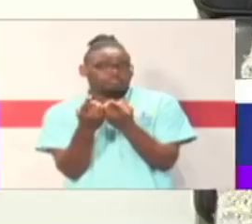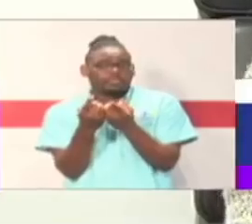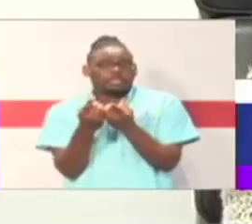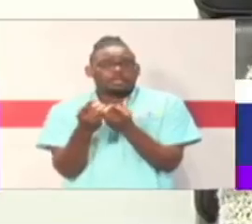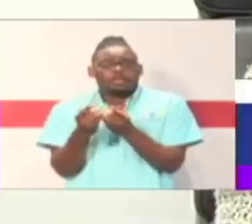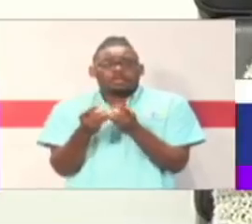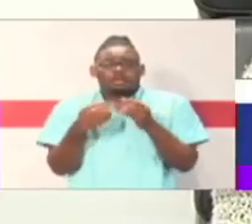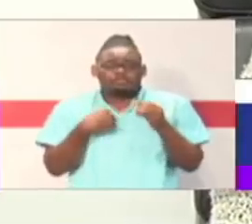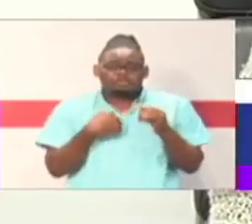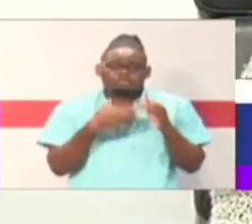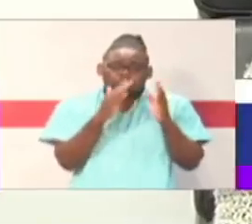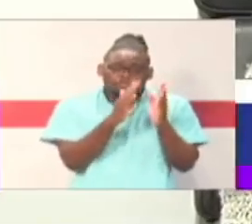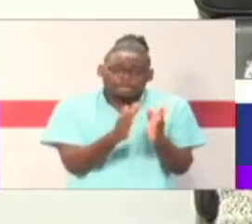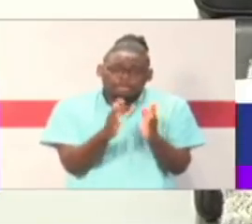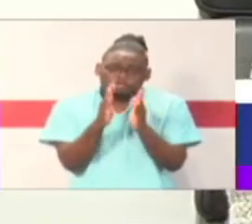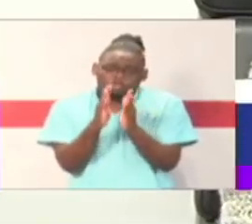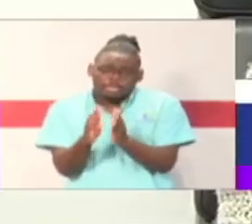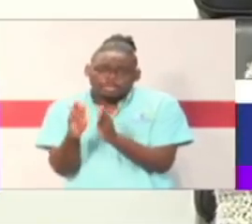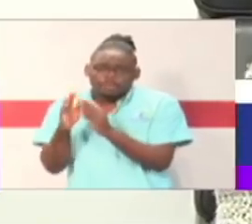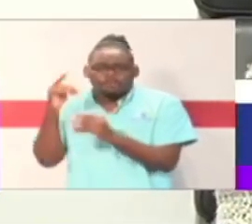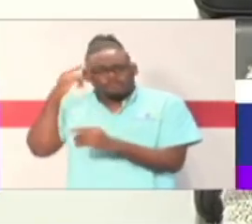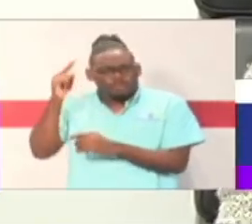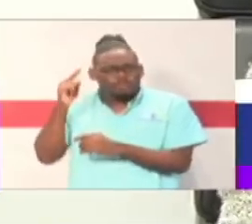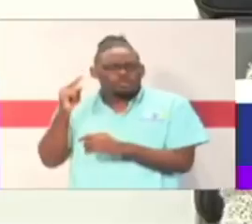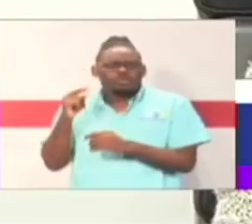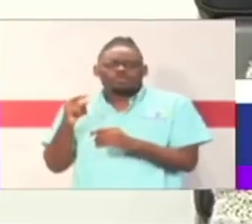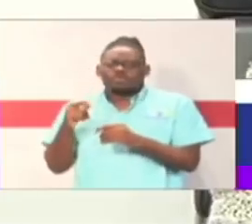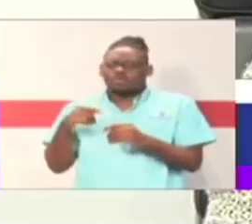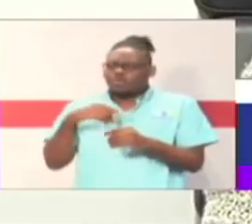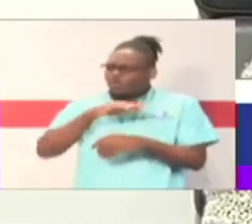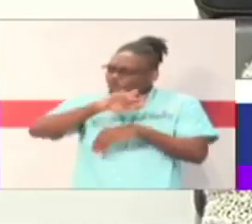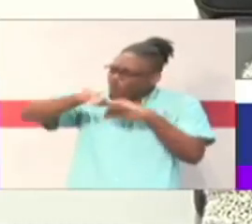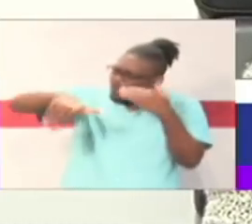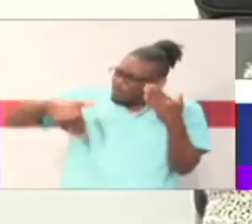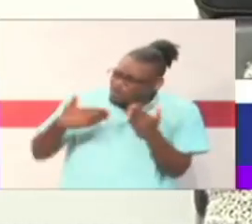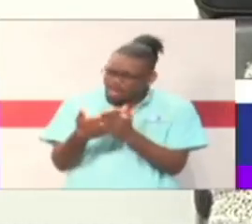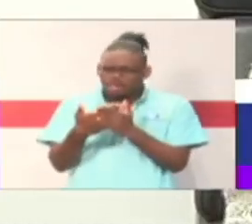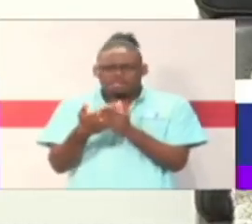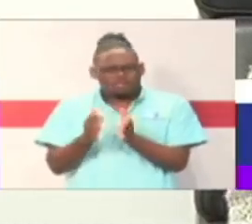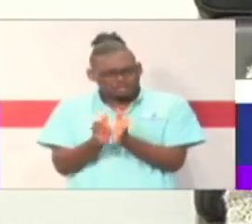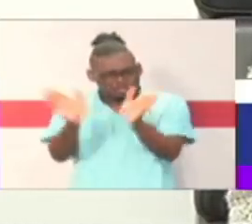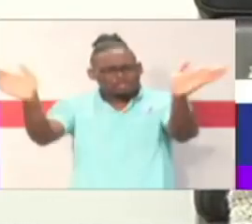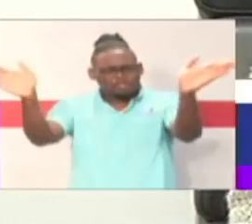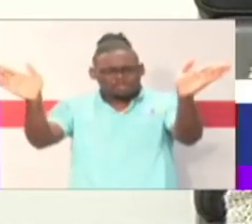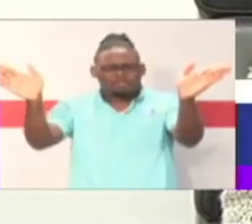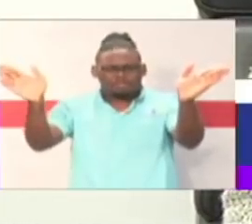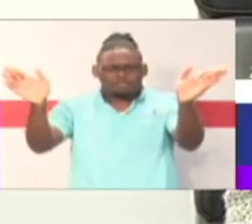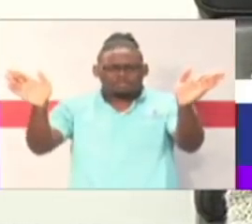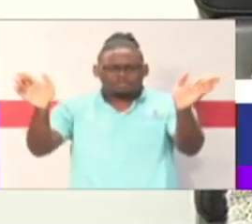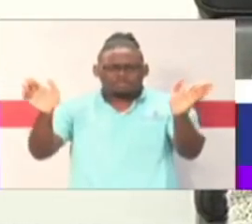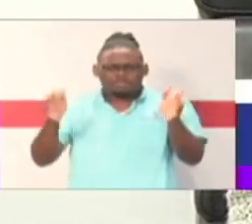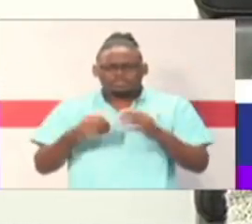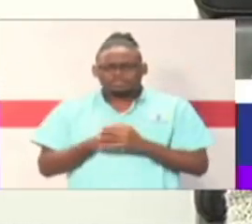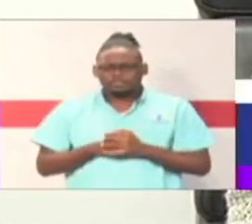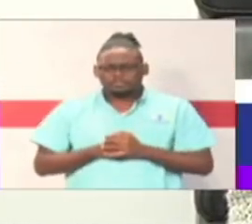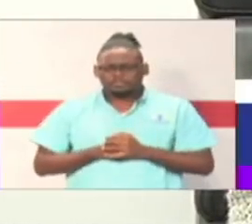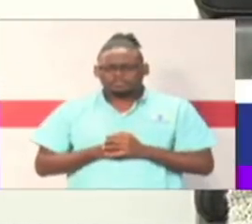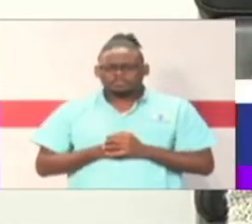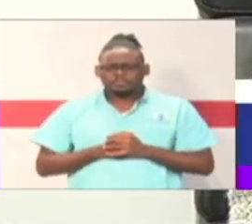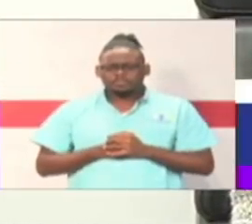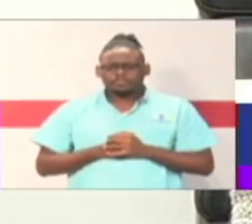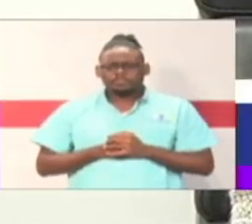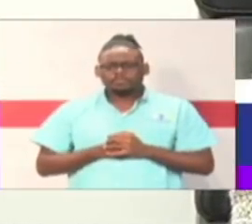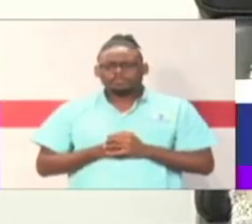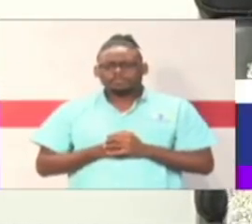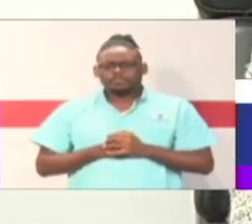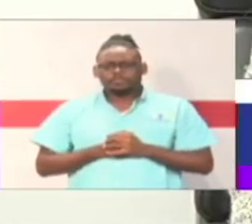government approach. And for further details on the development of that deployment plan, again, I would direct you to the Ministry of Education. Thank you